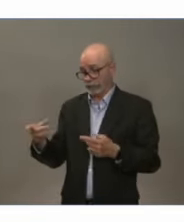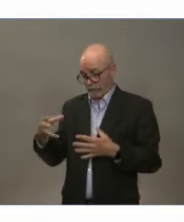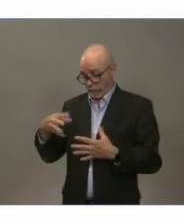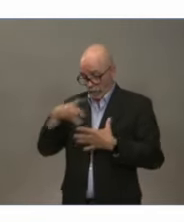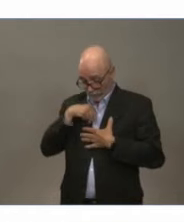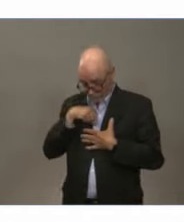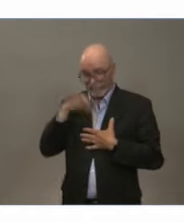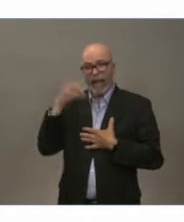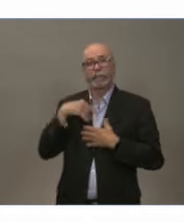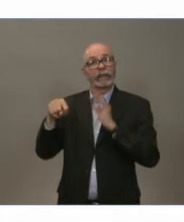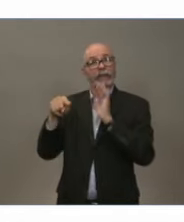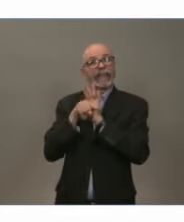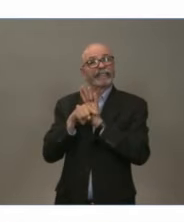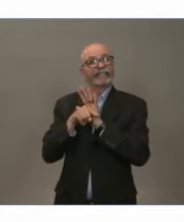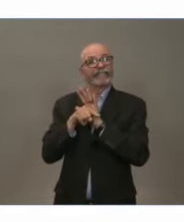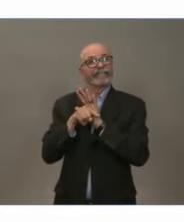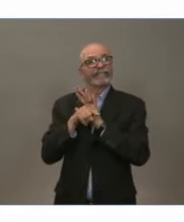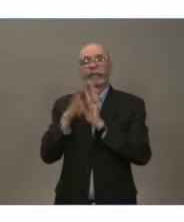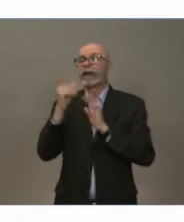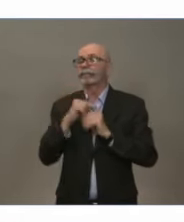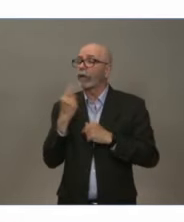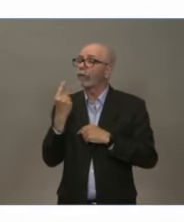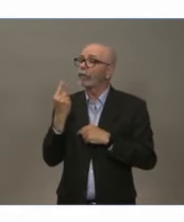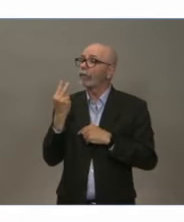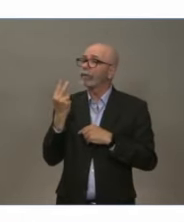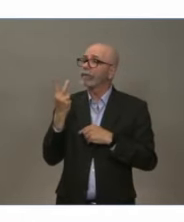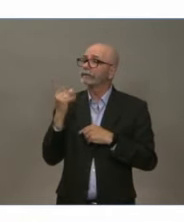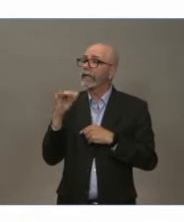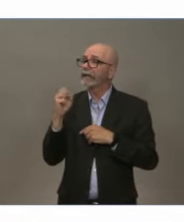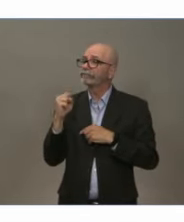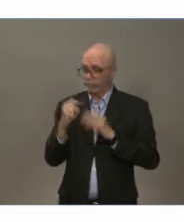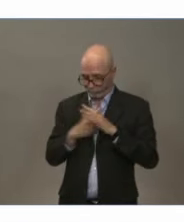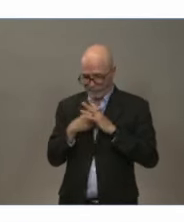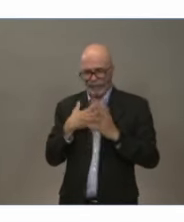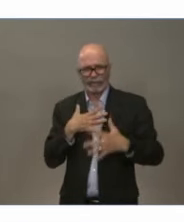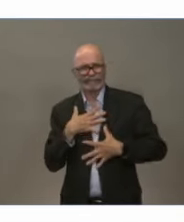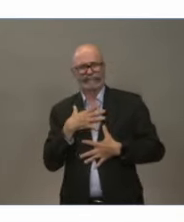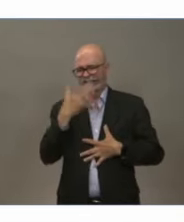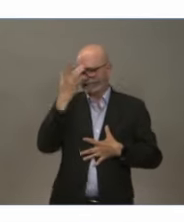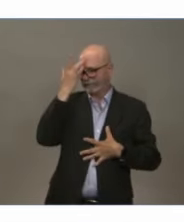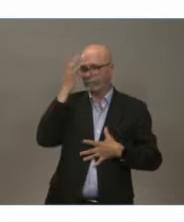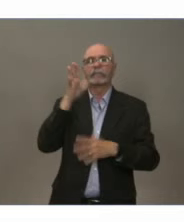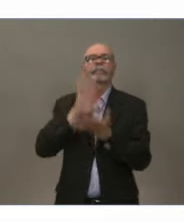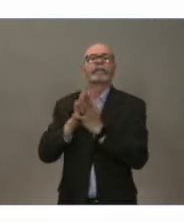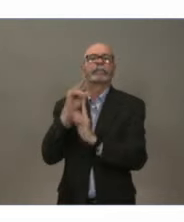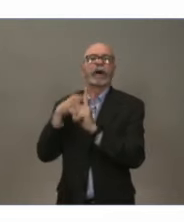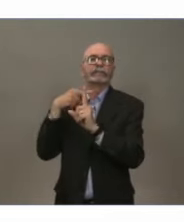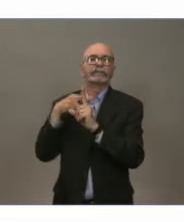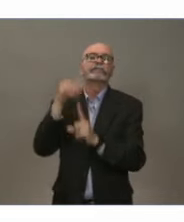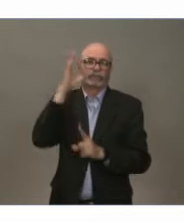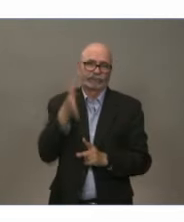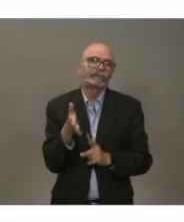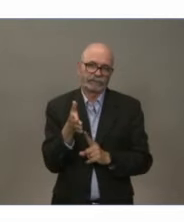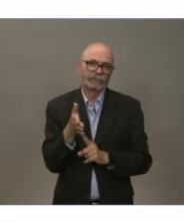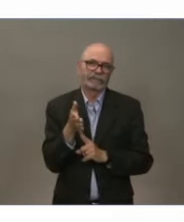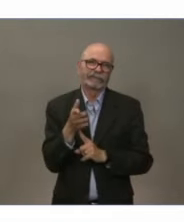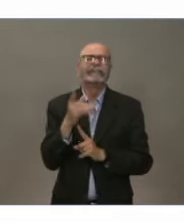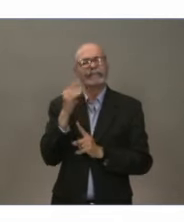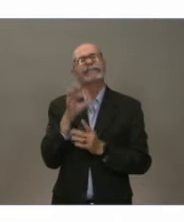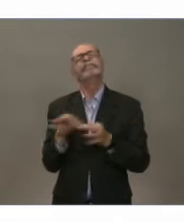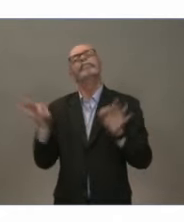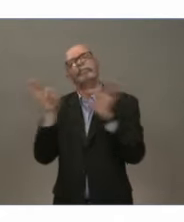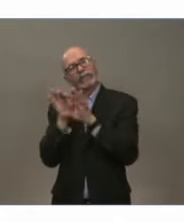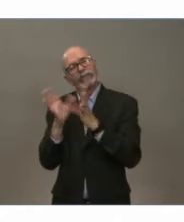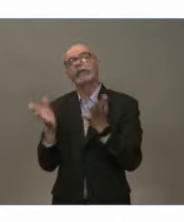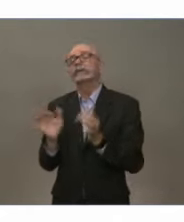on and then test positive. So it's important that people that are on that self-isolation period for the 14